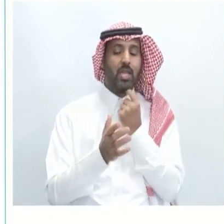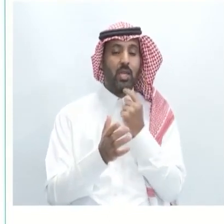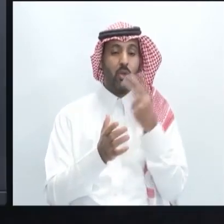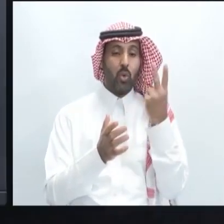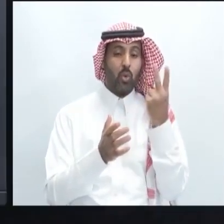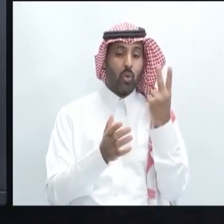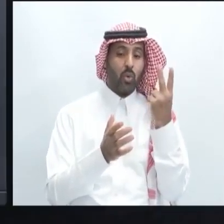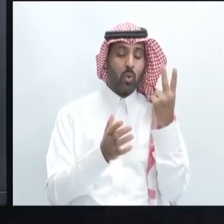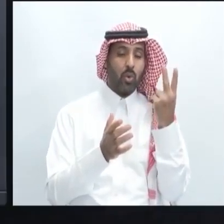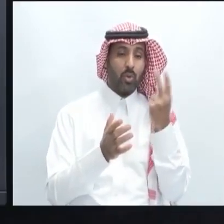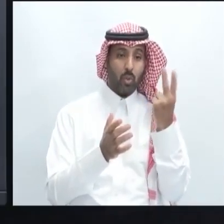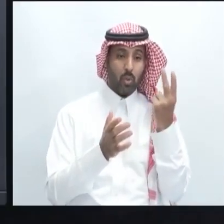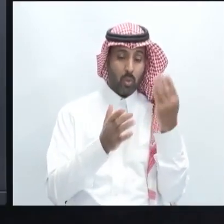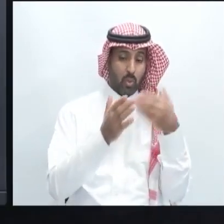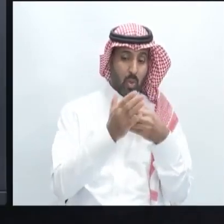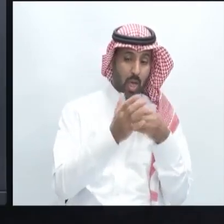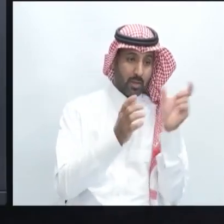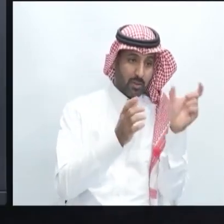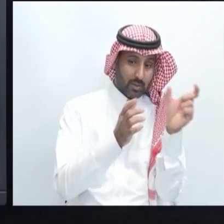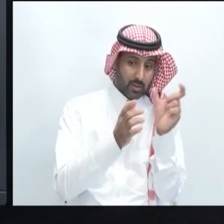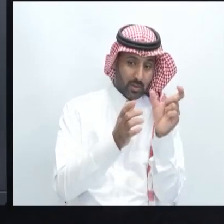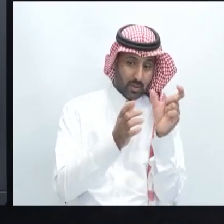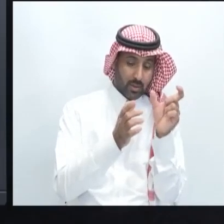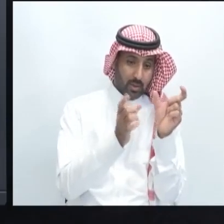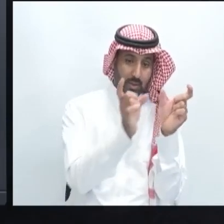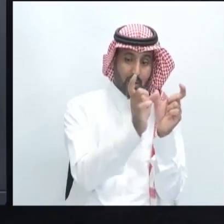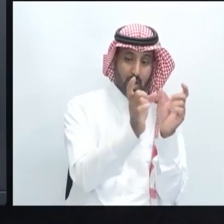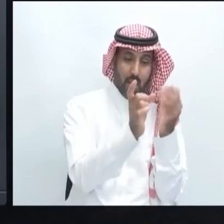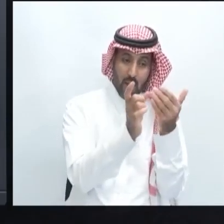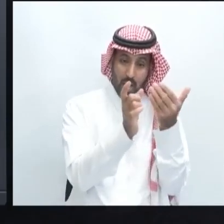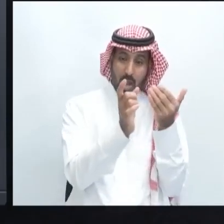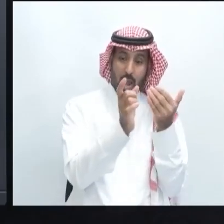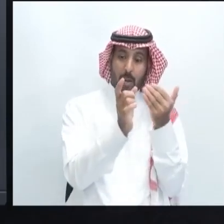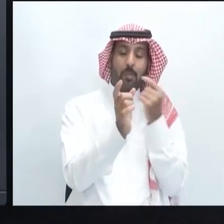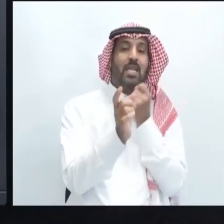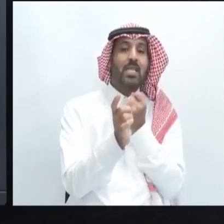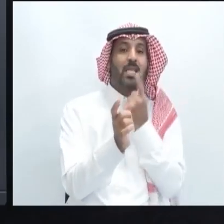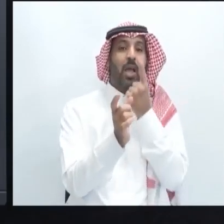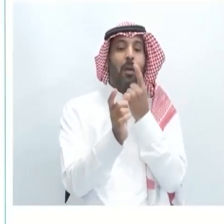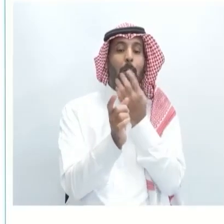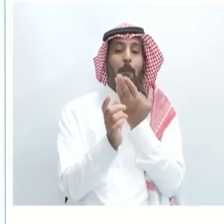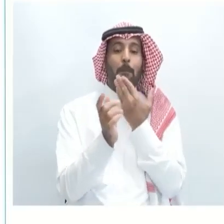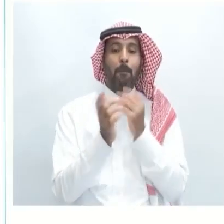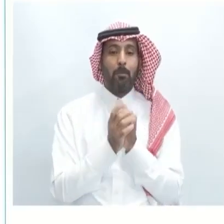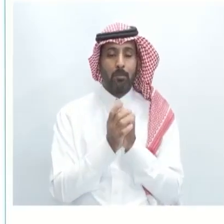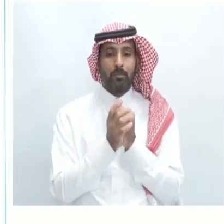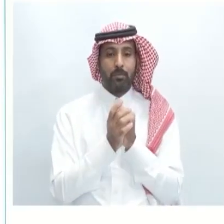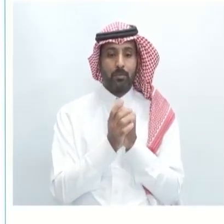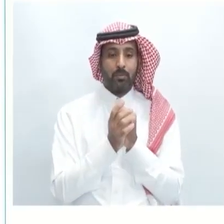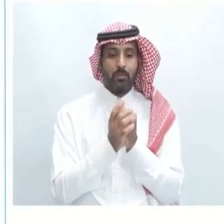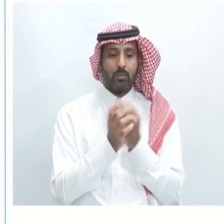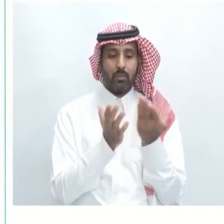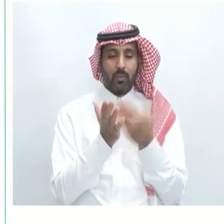to last. So when you see the last syllable, the syllable before it is stressed. So again,